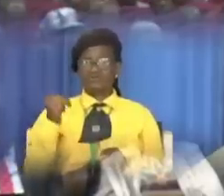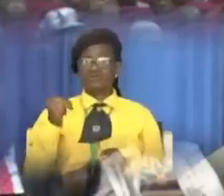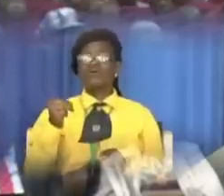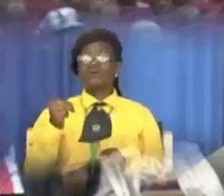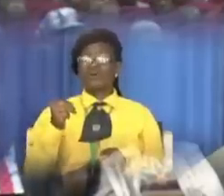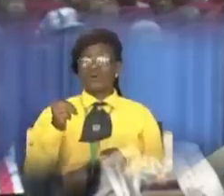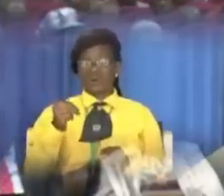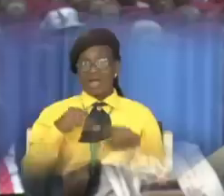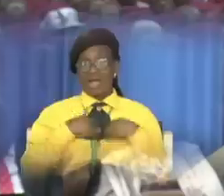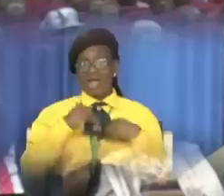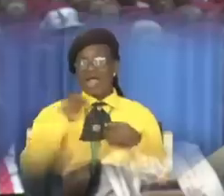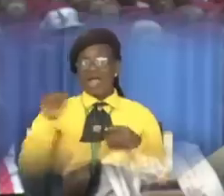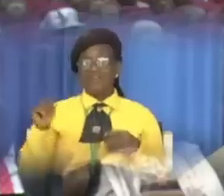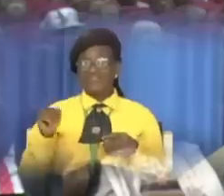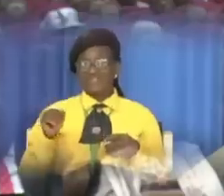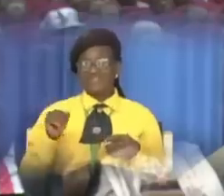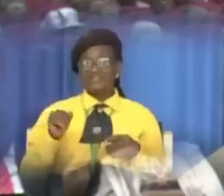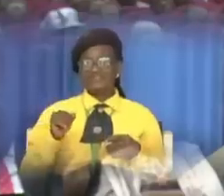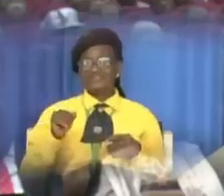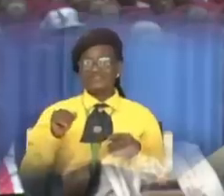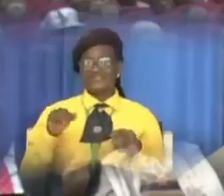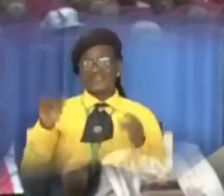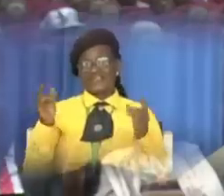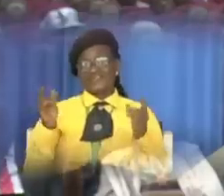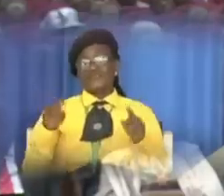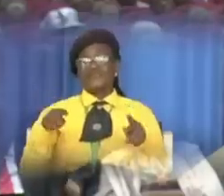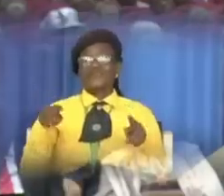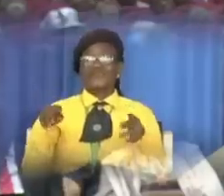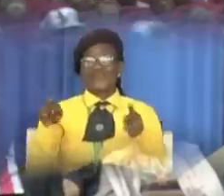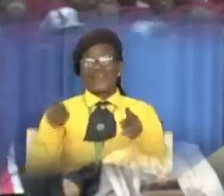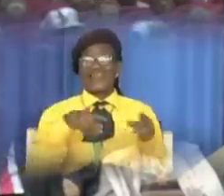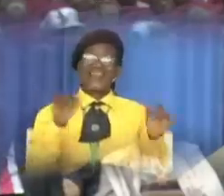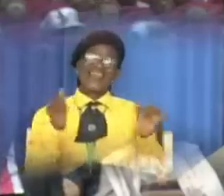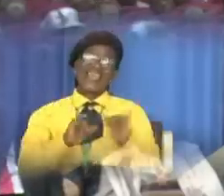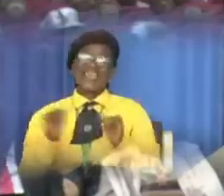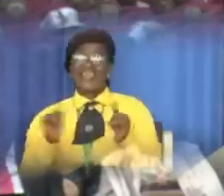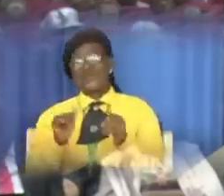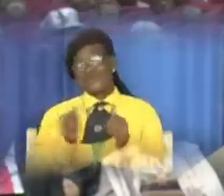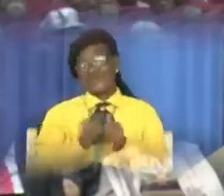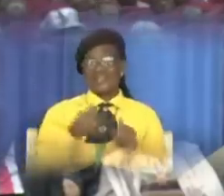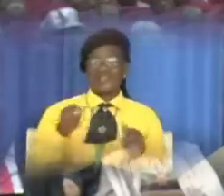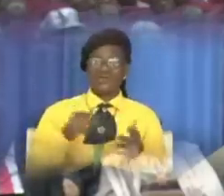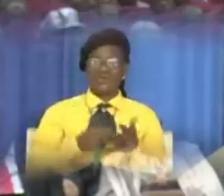question, how can witches be in the church of God?